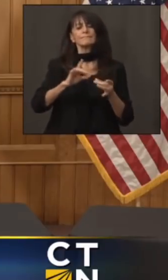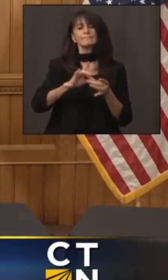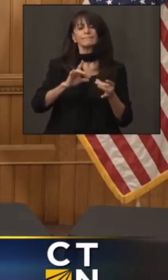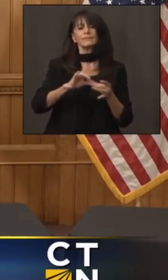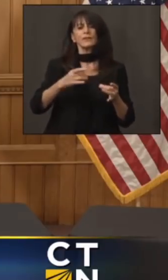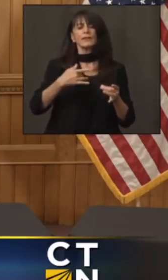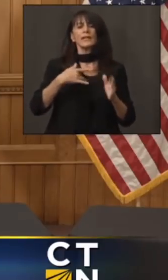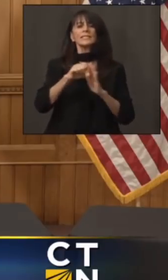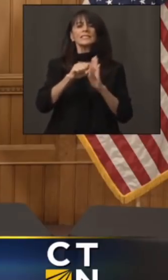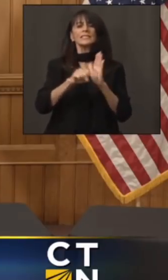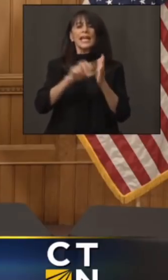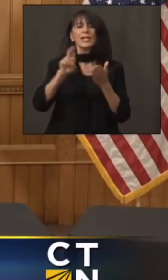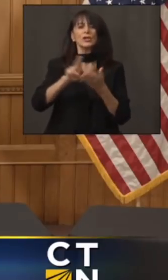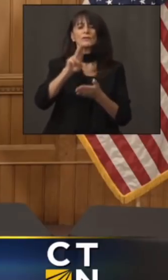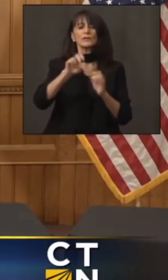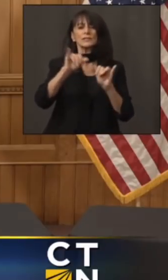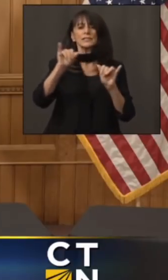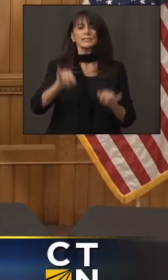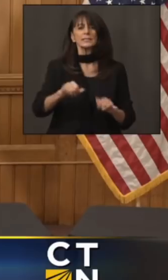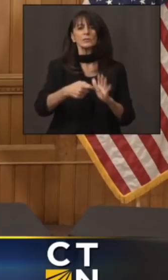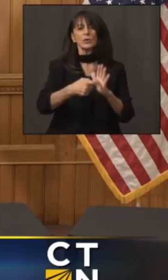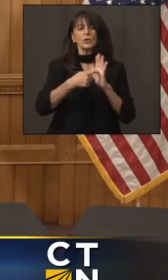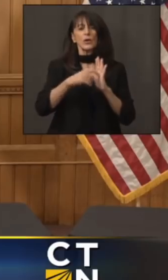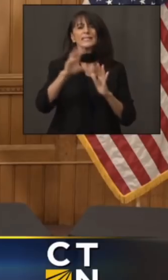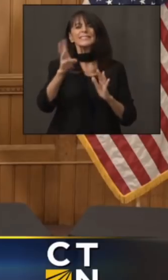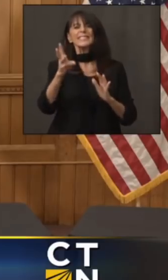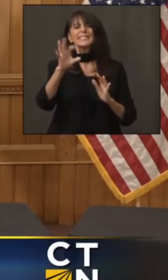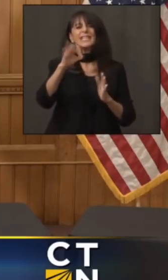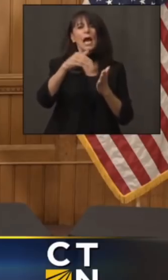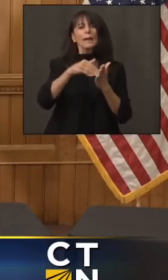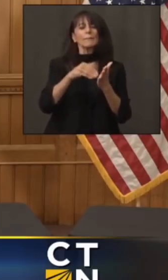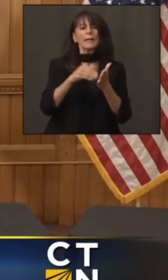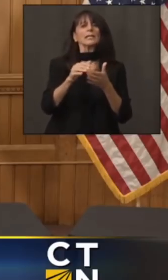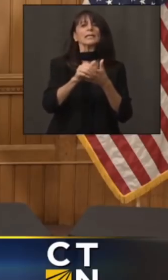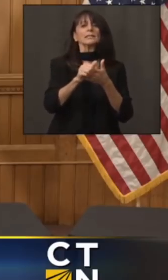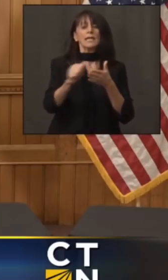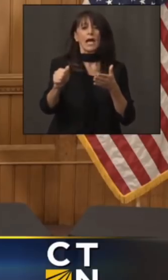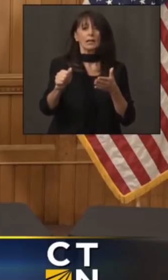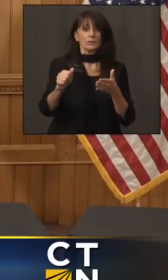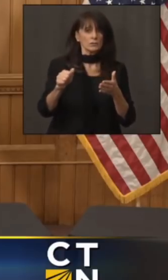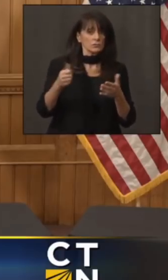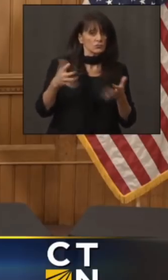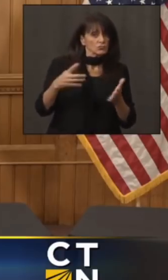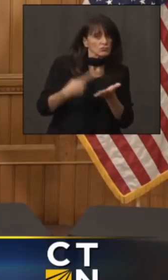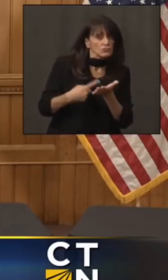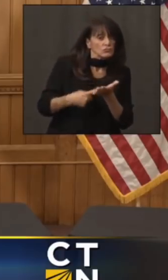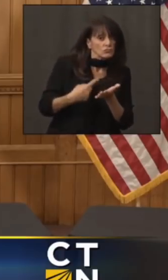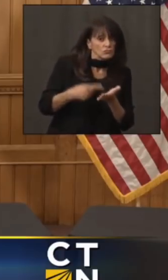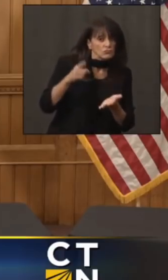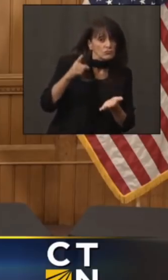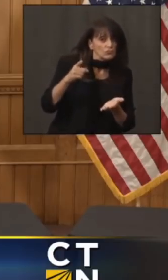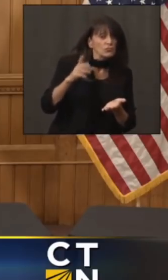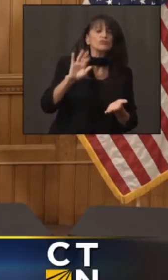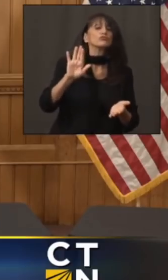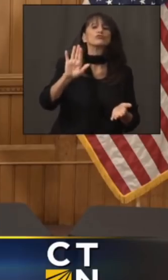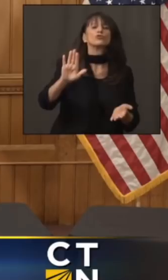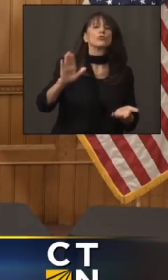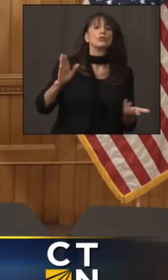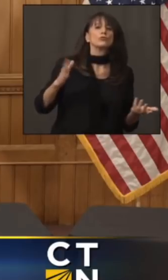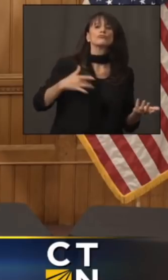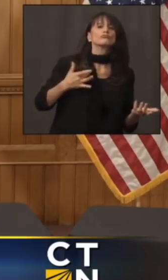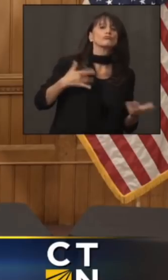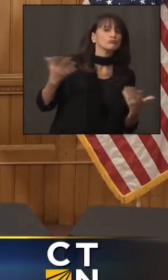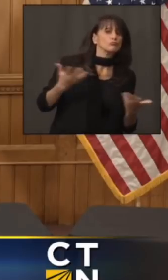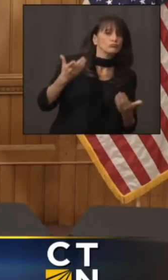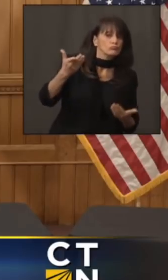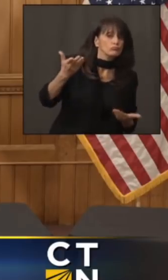state university system needs about $69 million. Have you talked to him about that? And what's your initial thoughts